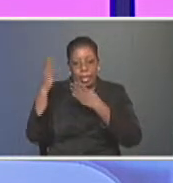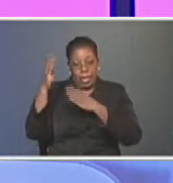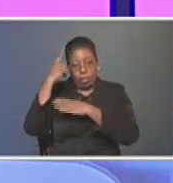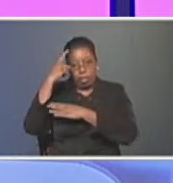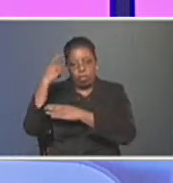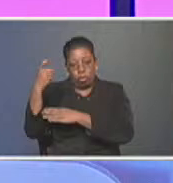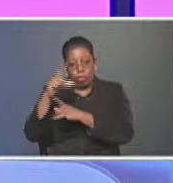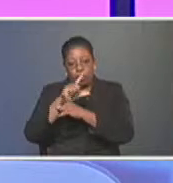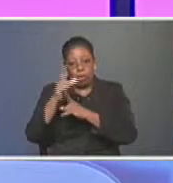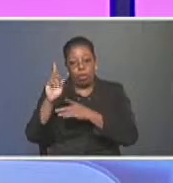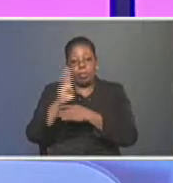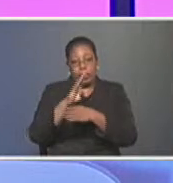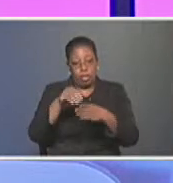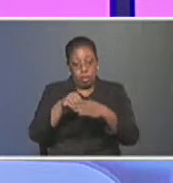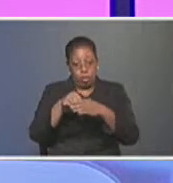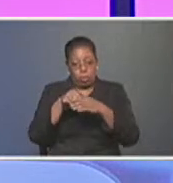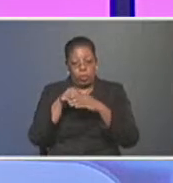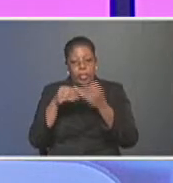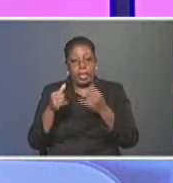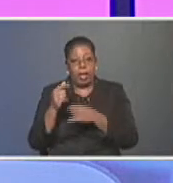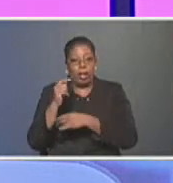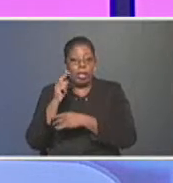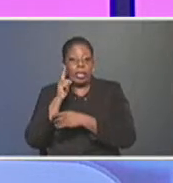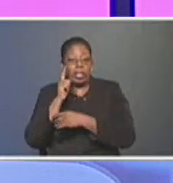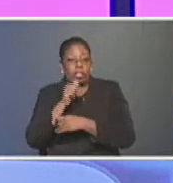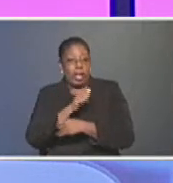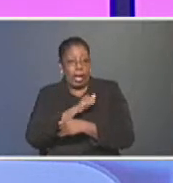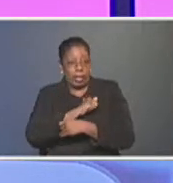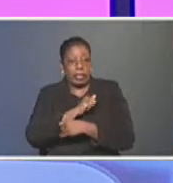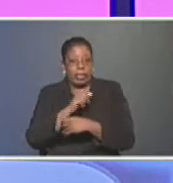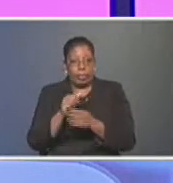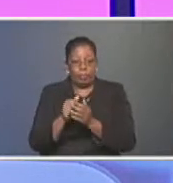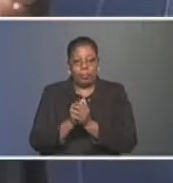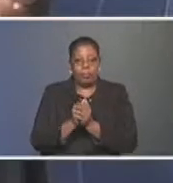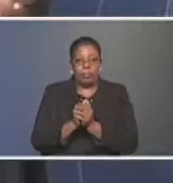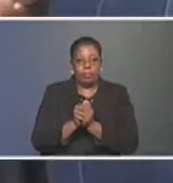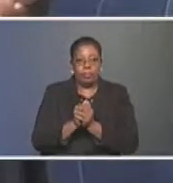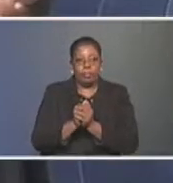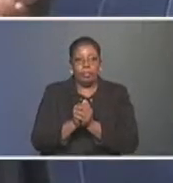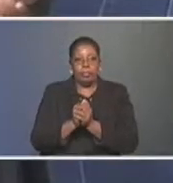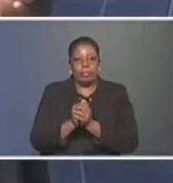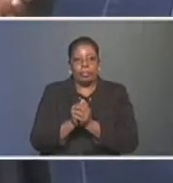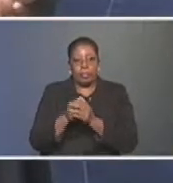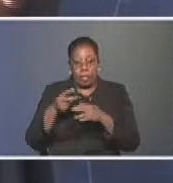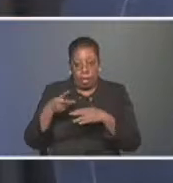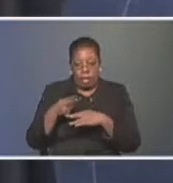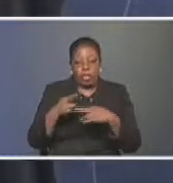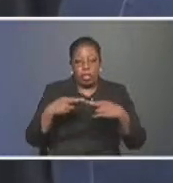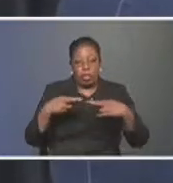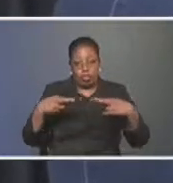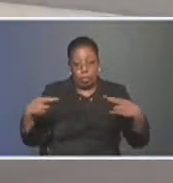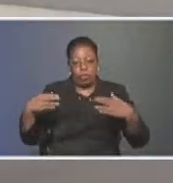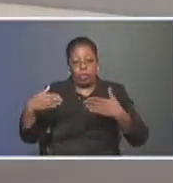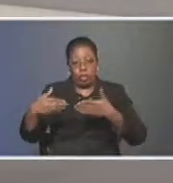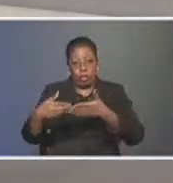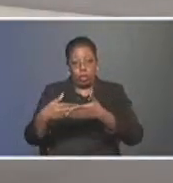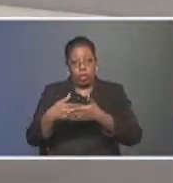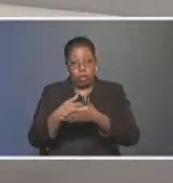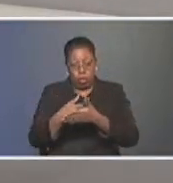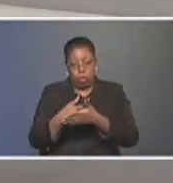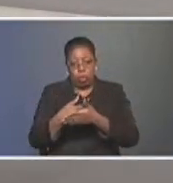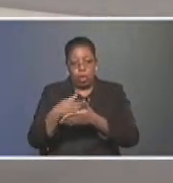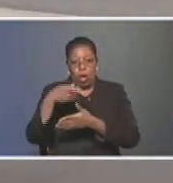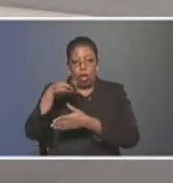of local business owners. Here's Keishla Adderley with the story. Cutting the ribbon to the newest Rubis franchise on Gladstone